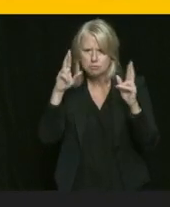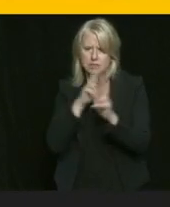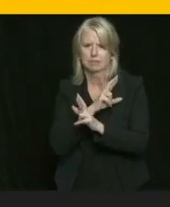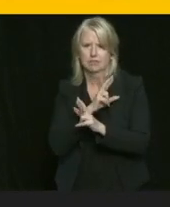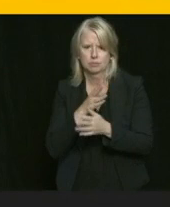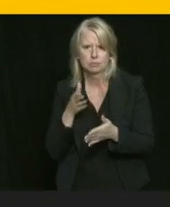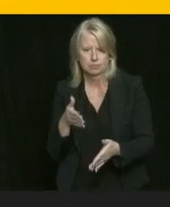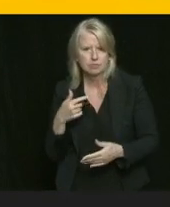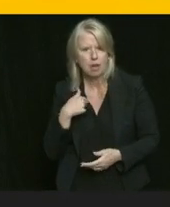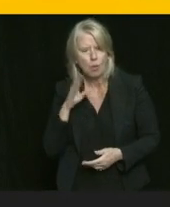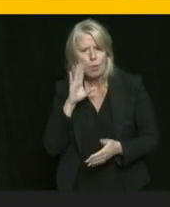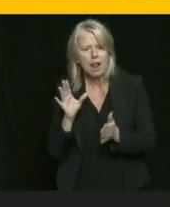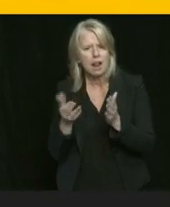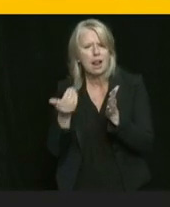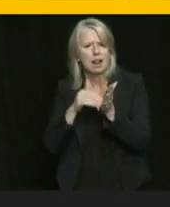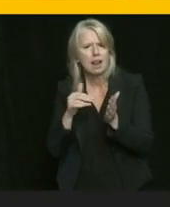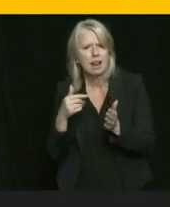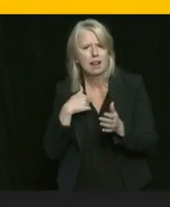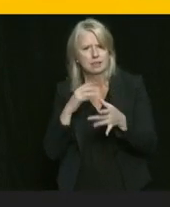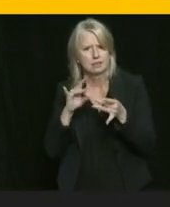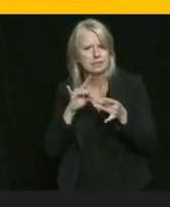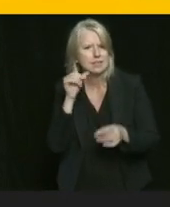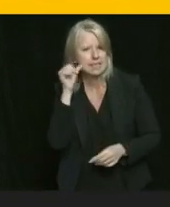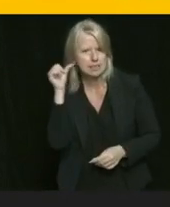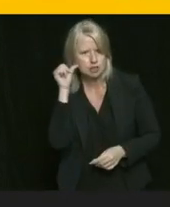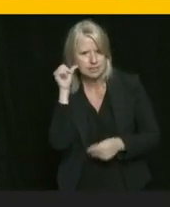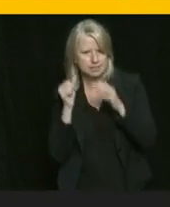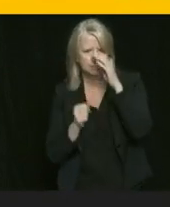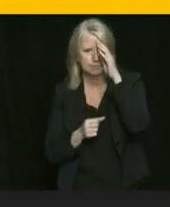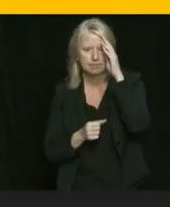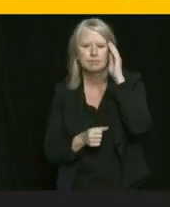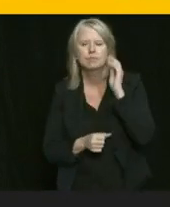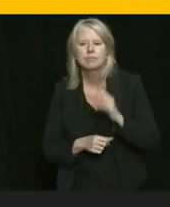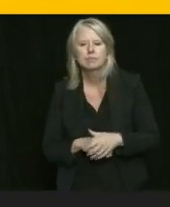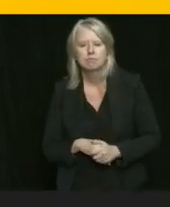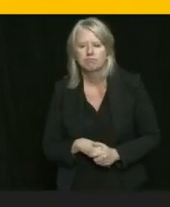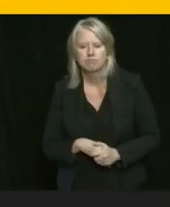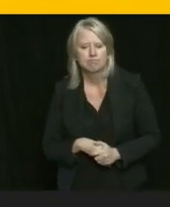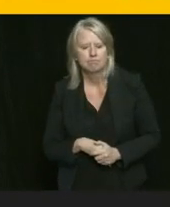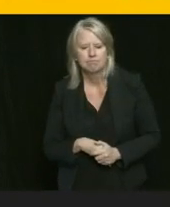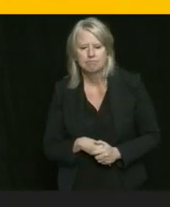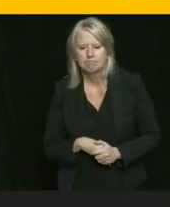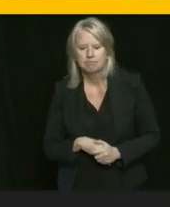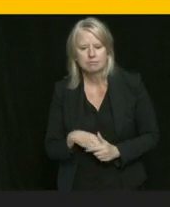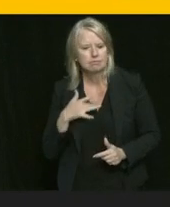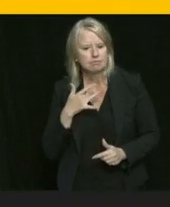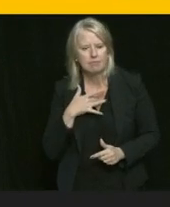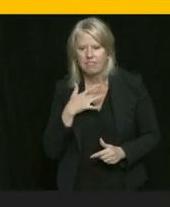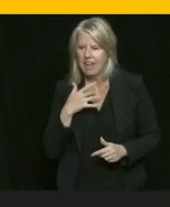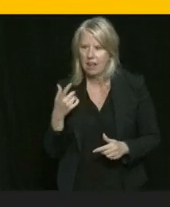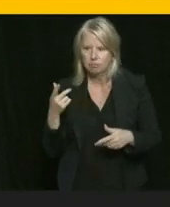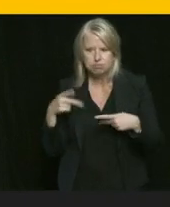what I said yesterday. There's absolutely nothing that could ever